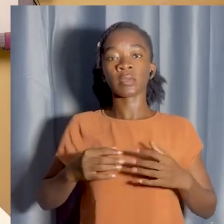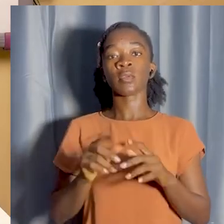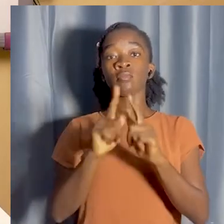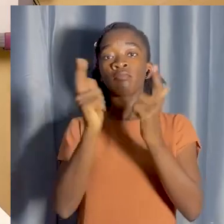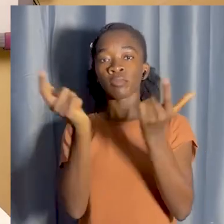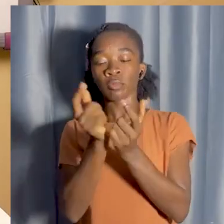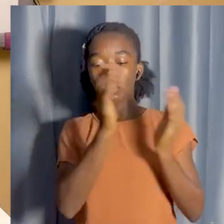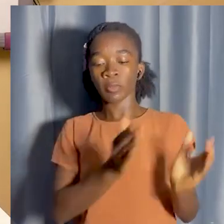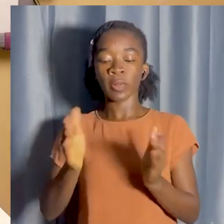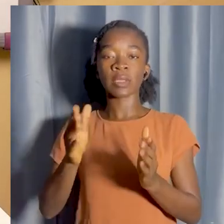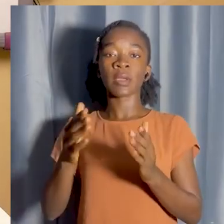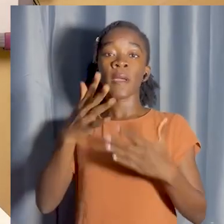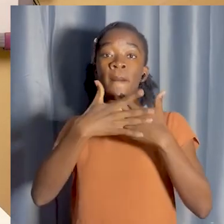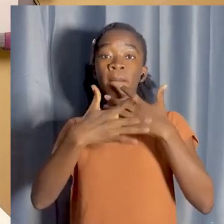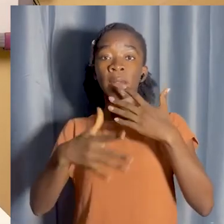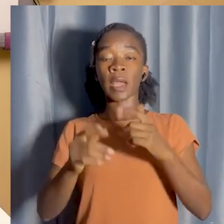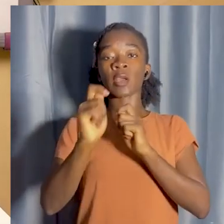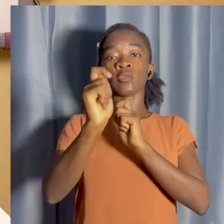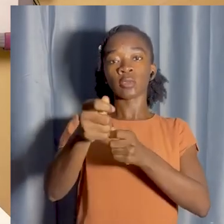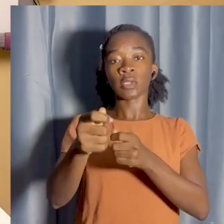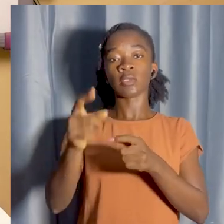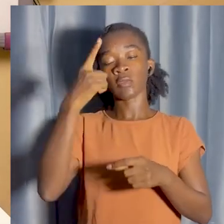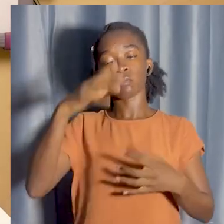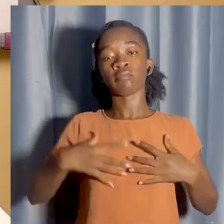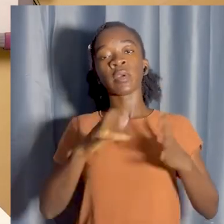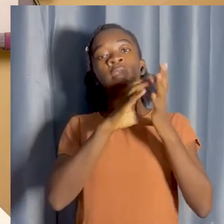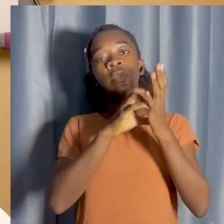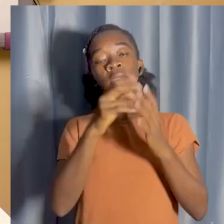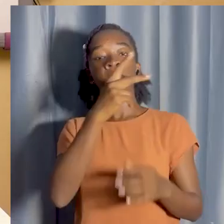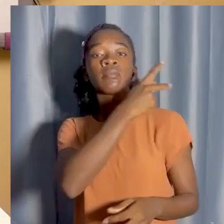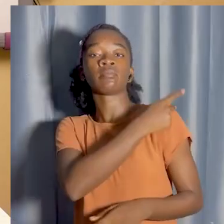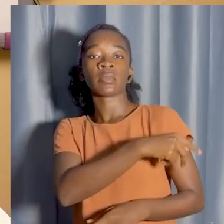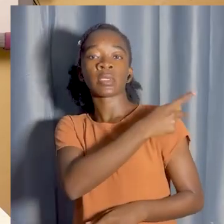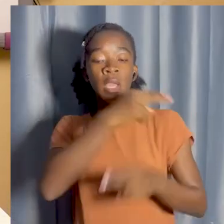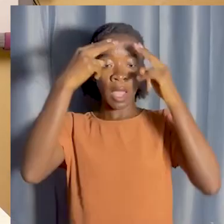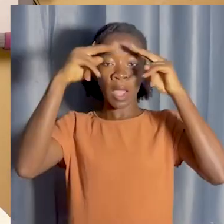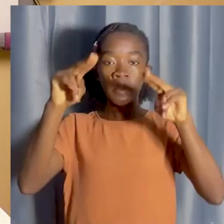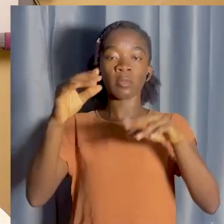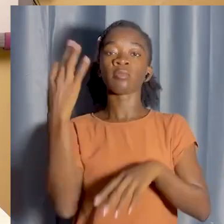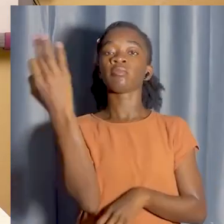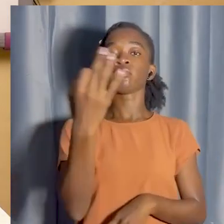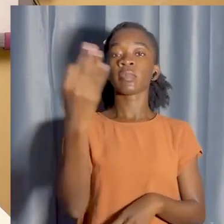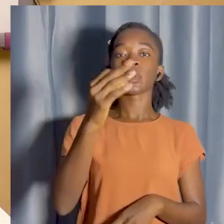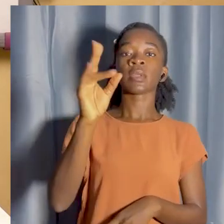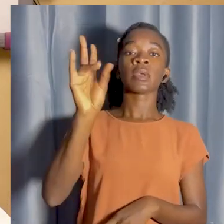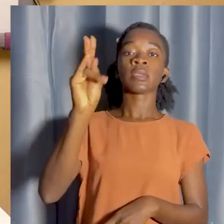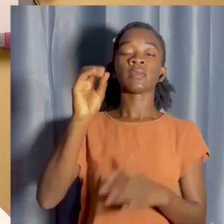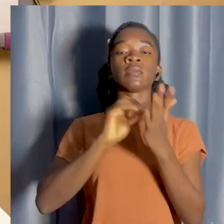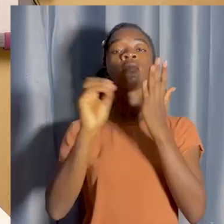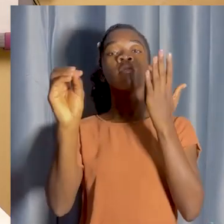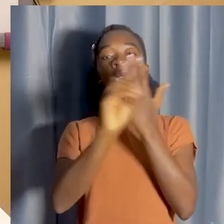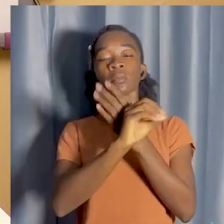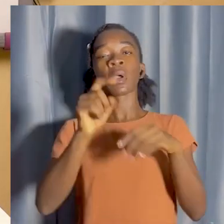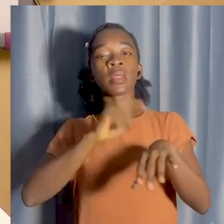blood donation for the breast cancer patients. So this will take place on Friday, 17th October from 9